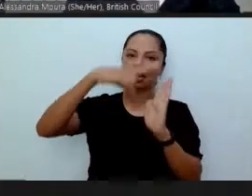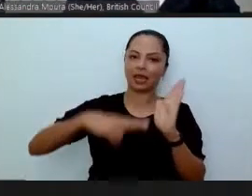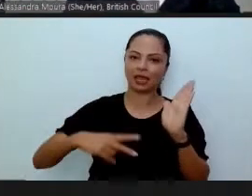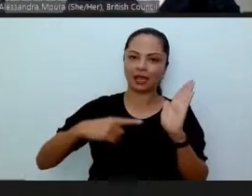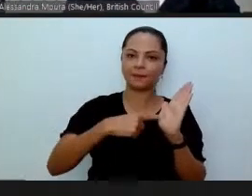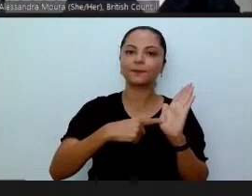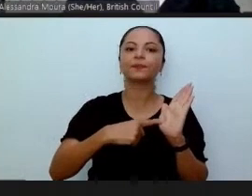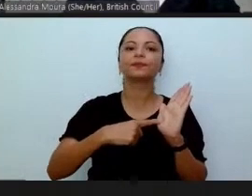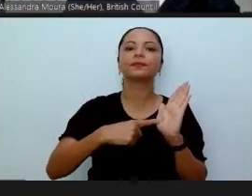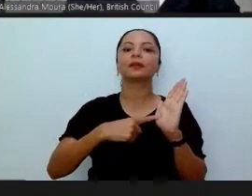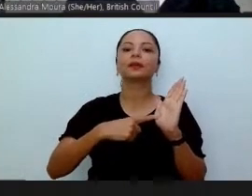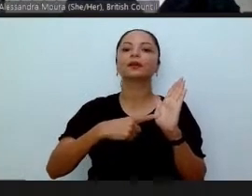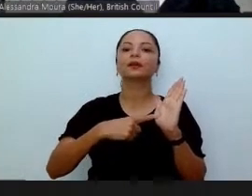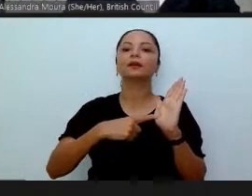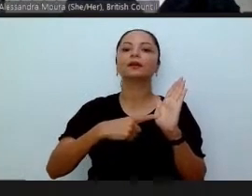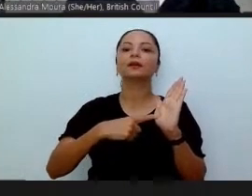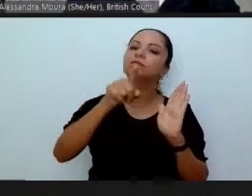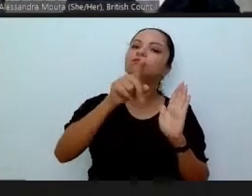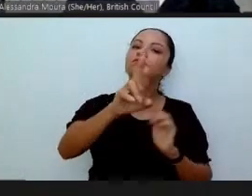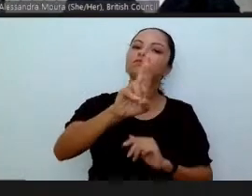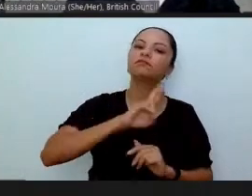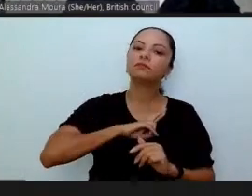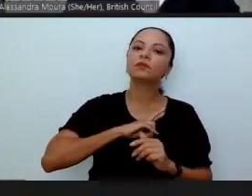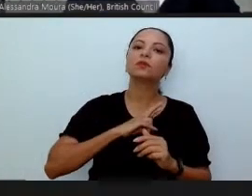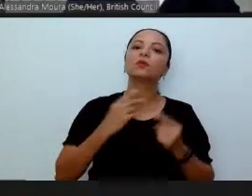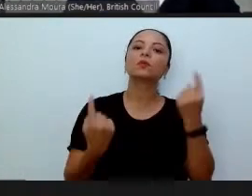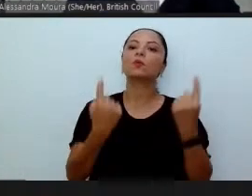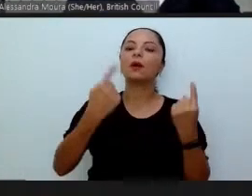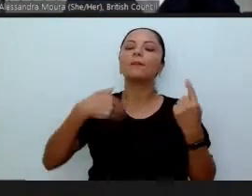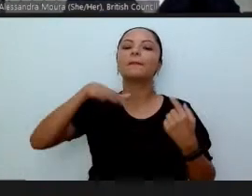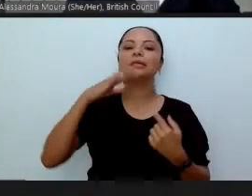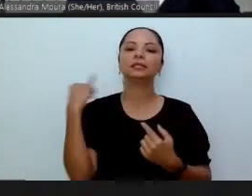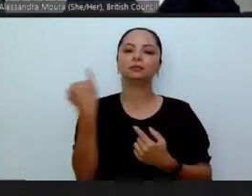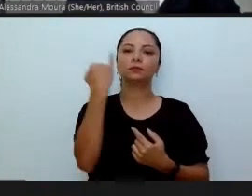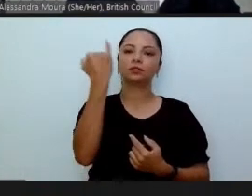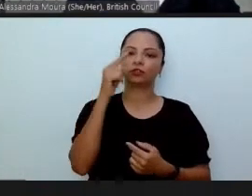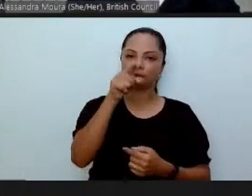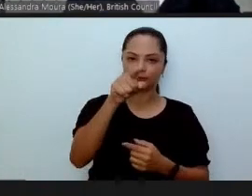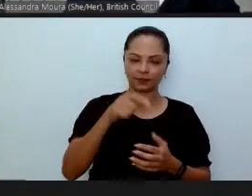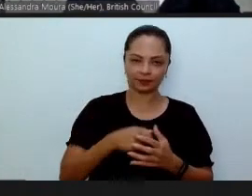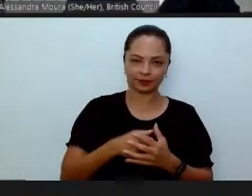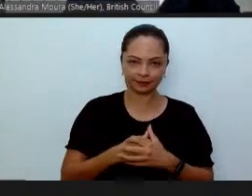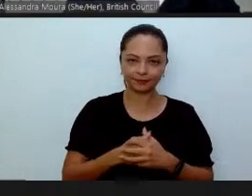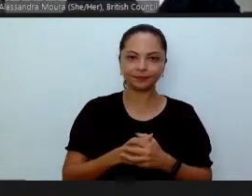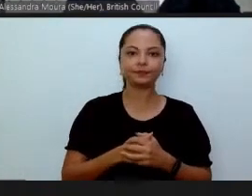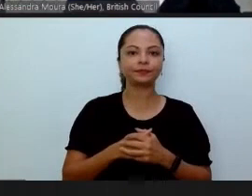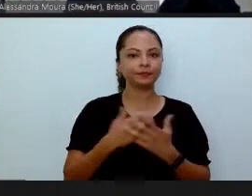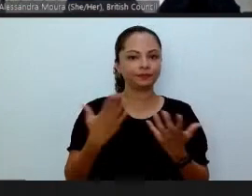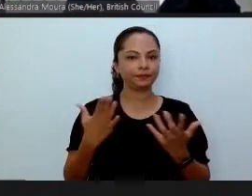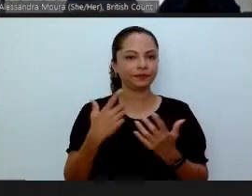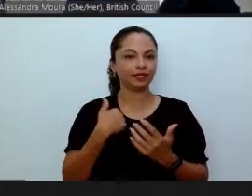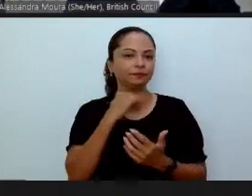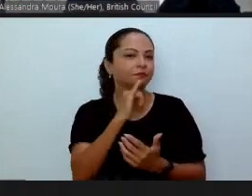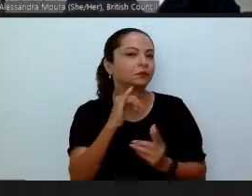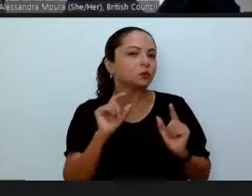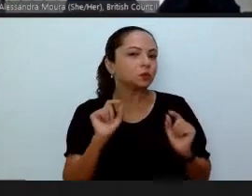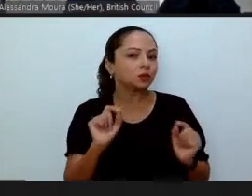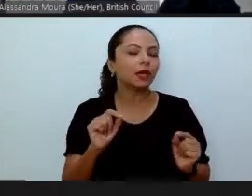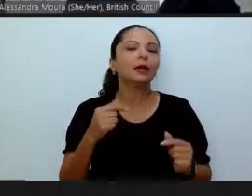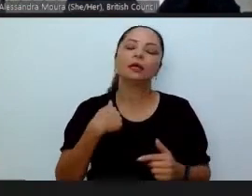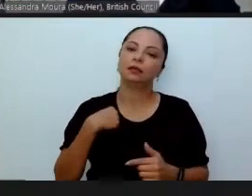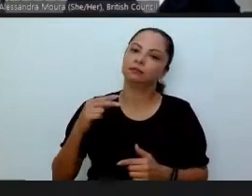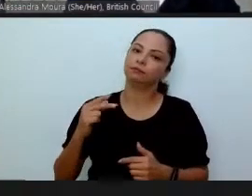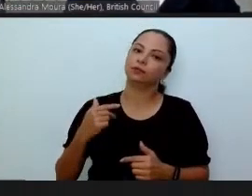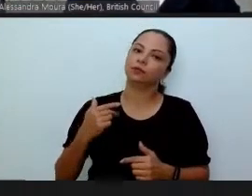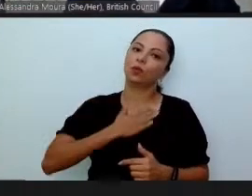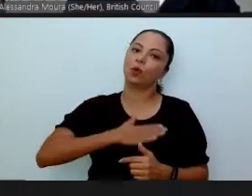Meanwhile, I will say that I like B. I think this idea of learning